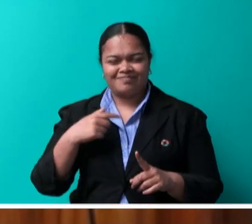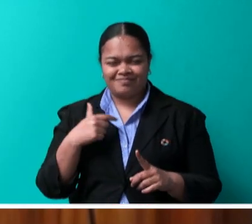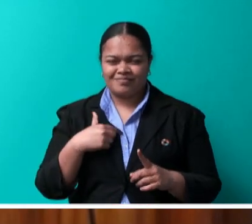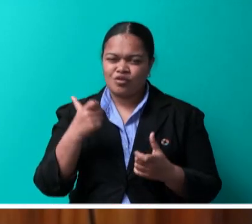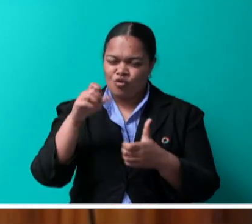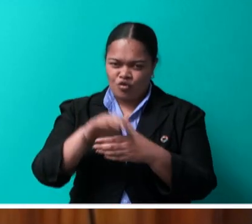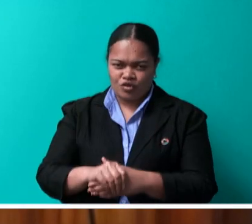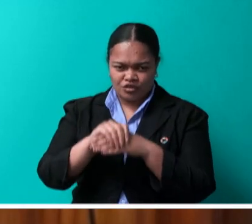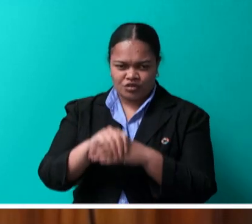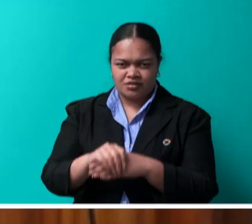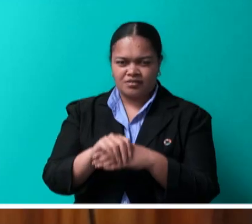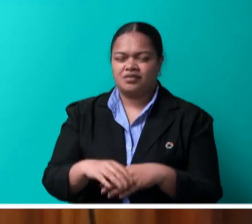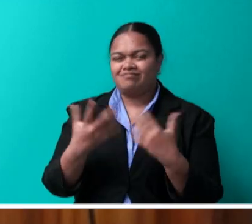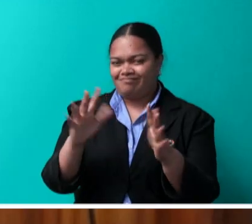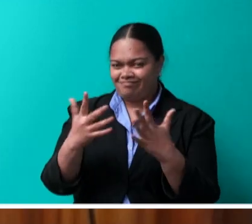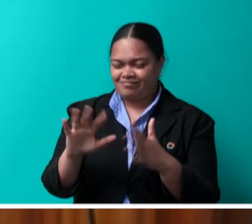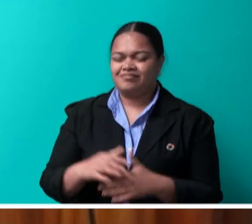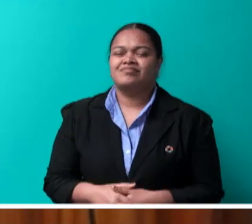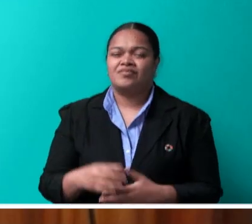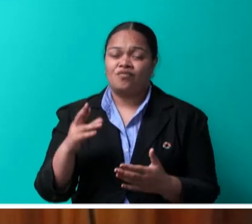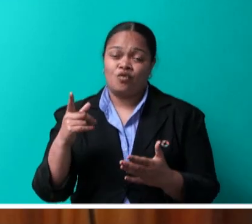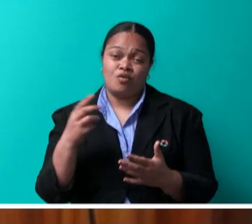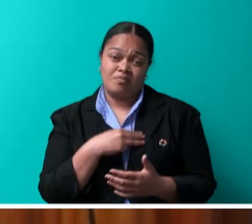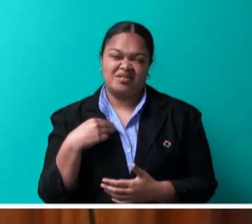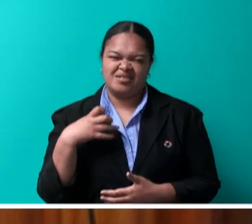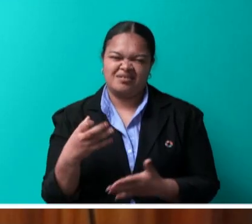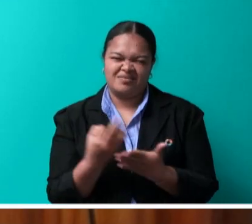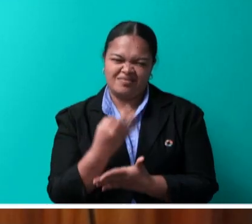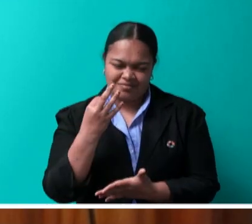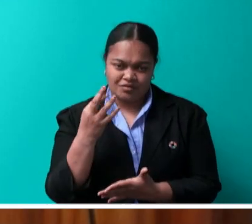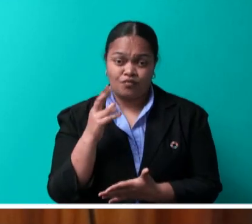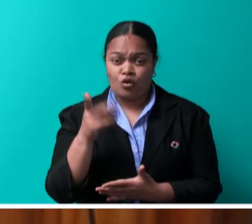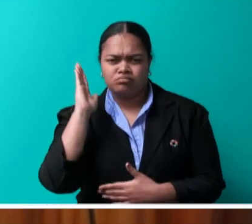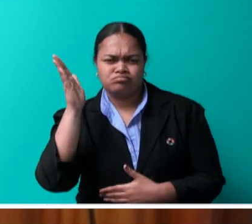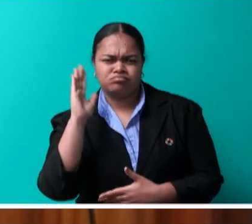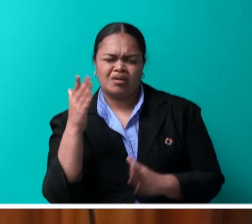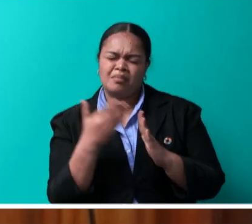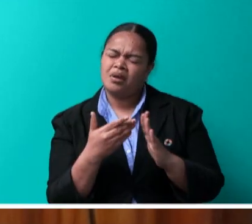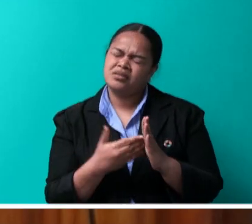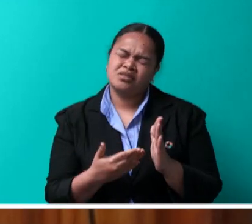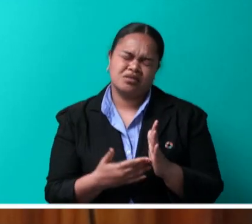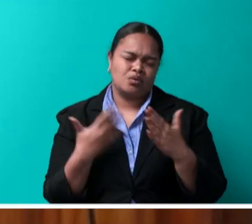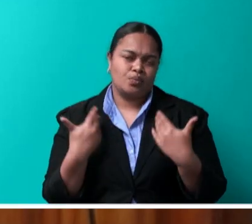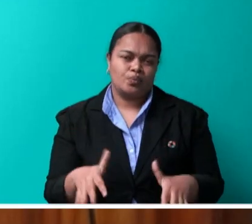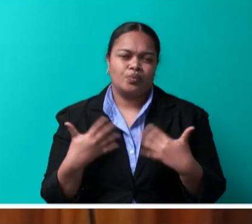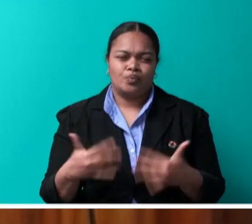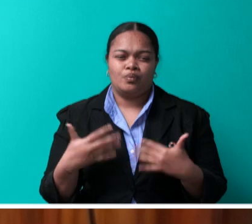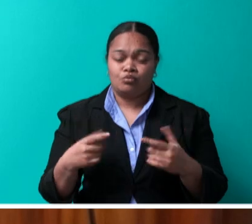the Honourable Minister for Finance, Commerce and Business Development for presenting a budget that